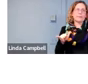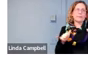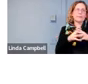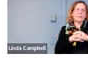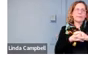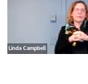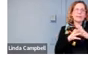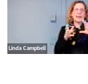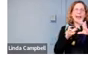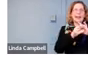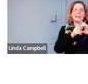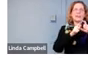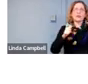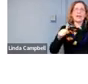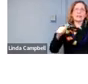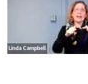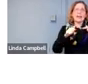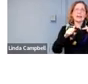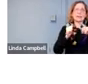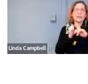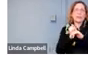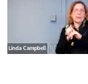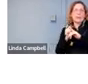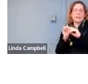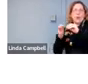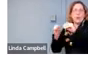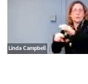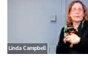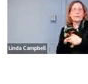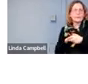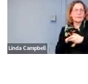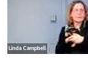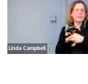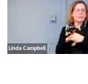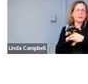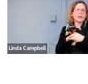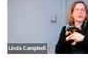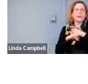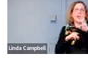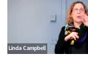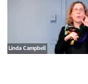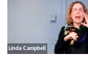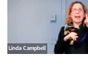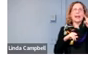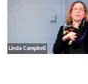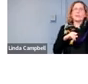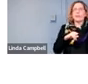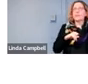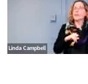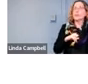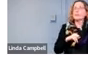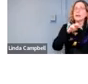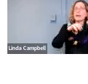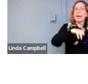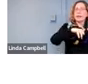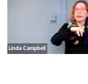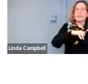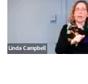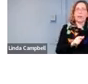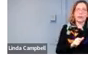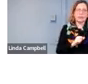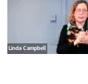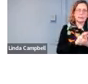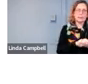And our first landmark was the building of the canal system that connected the Great Lakes to the ocean. The Welland